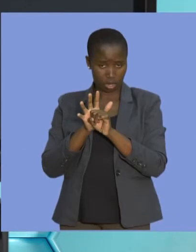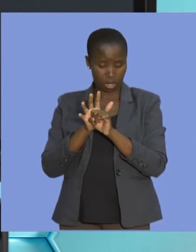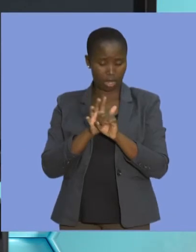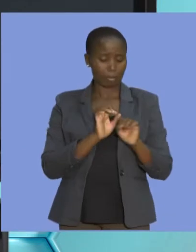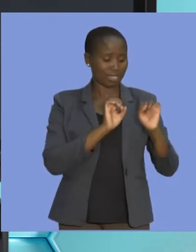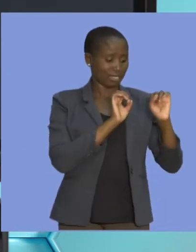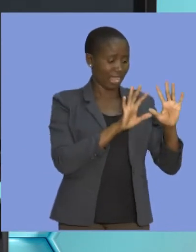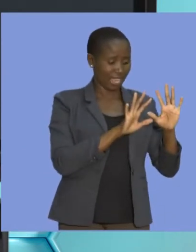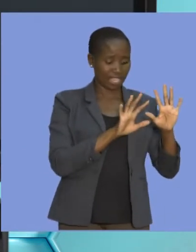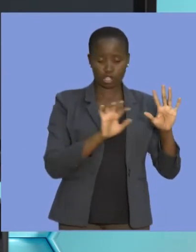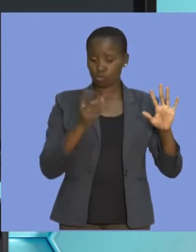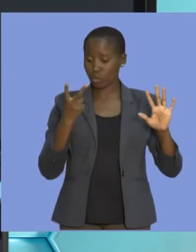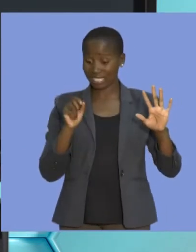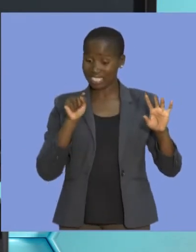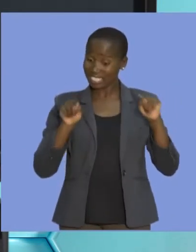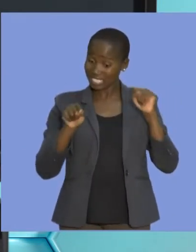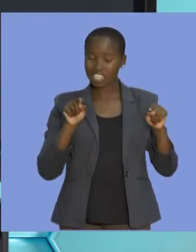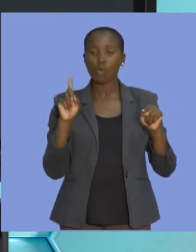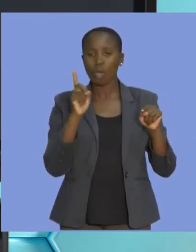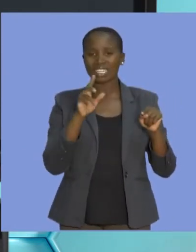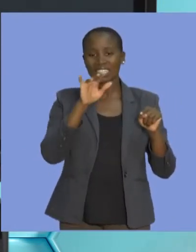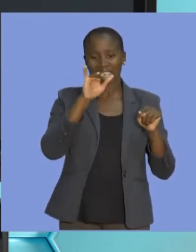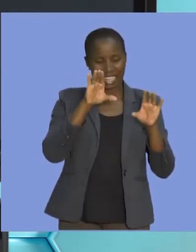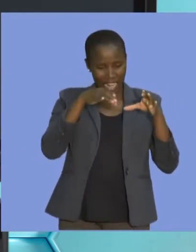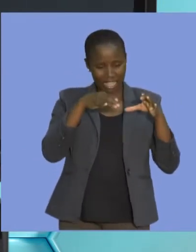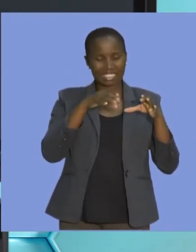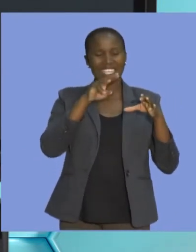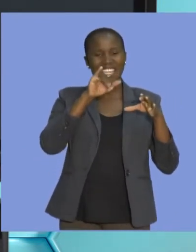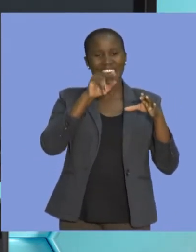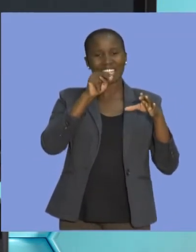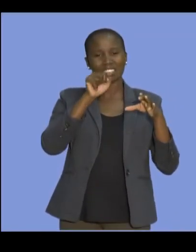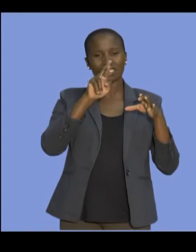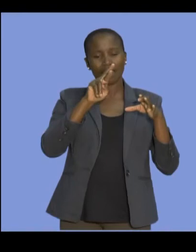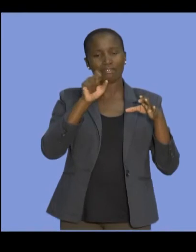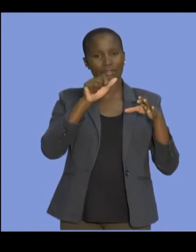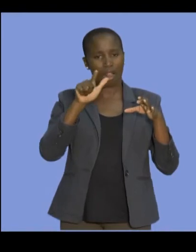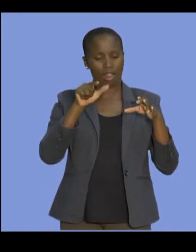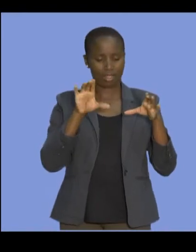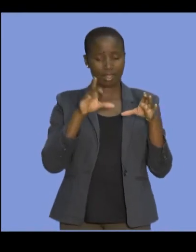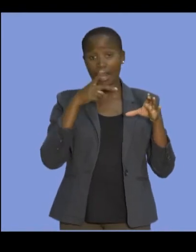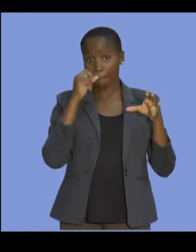create those kind of class interval, call it the class interval, actually.